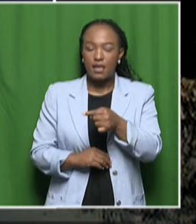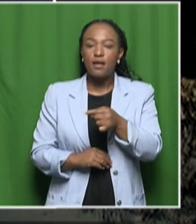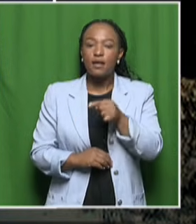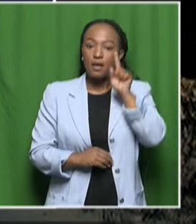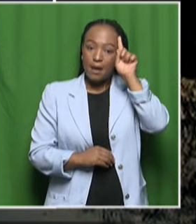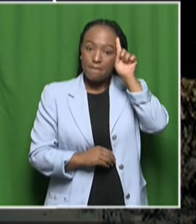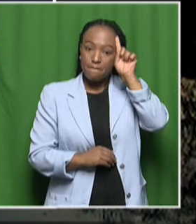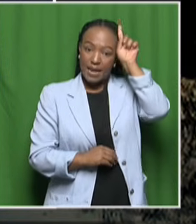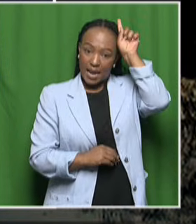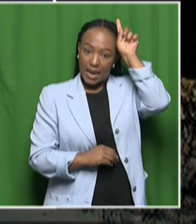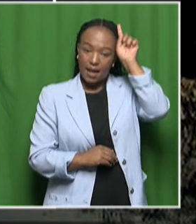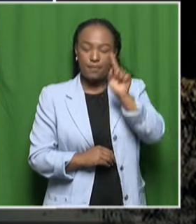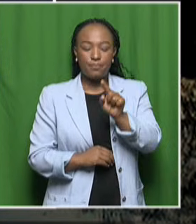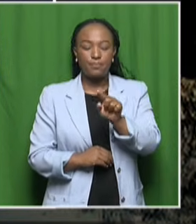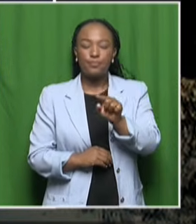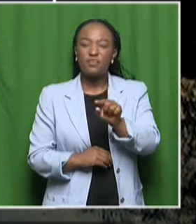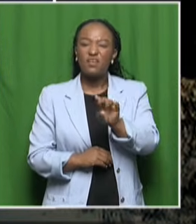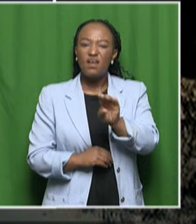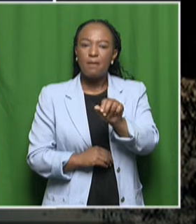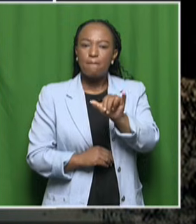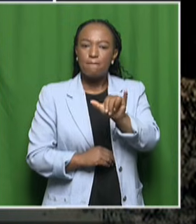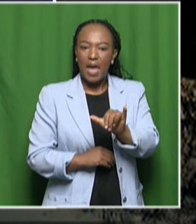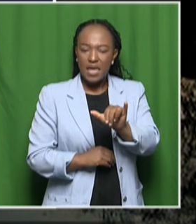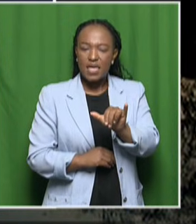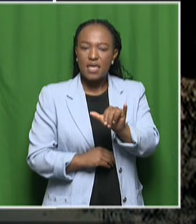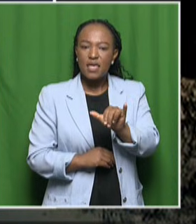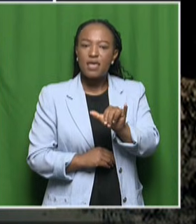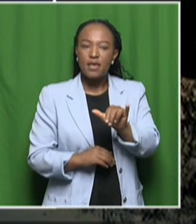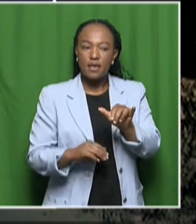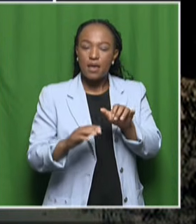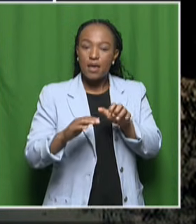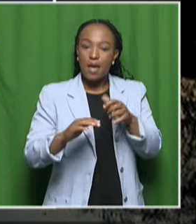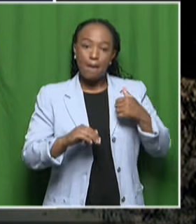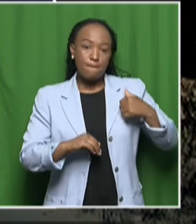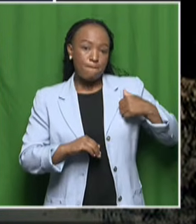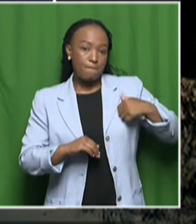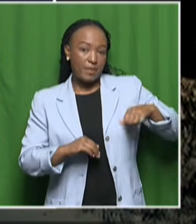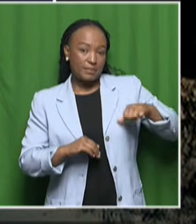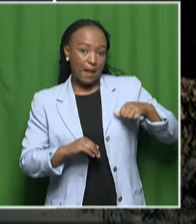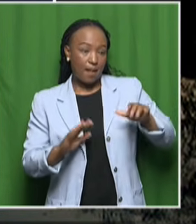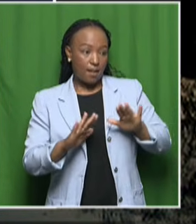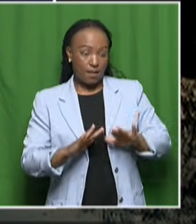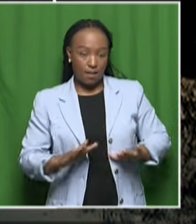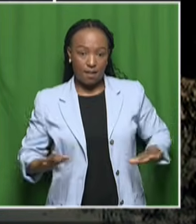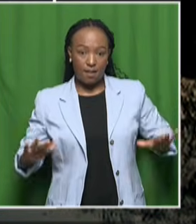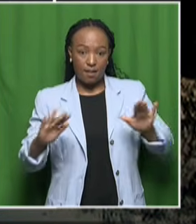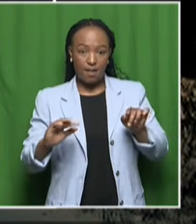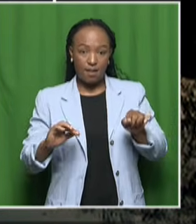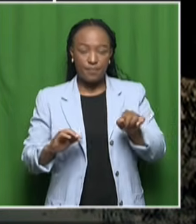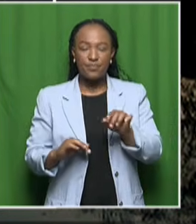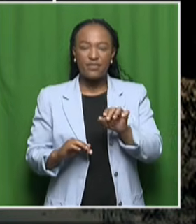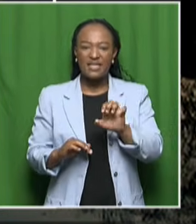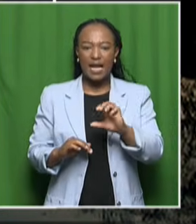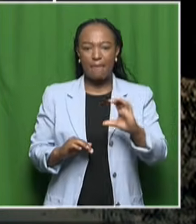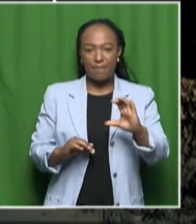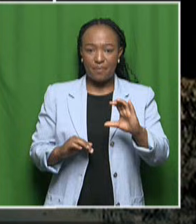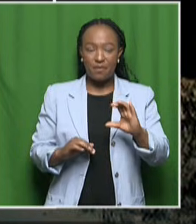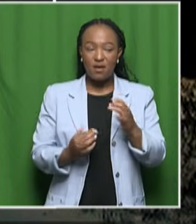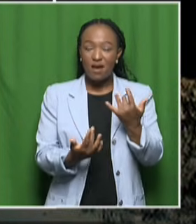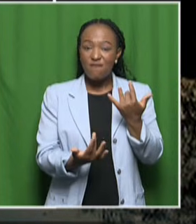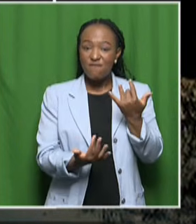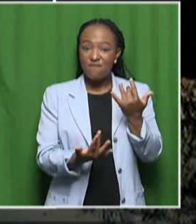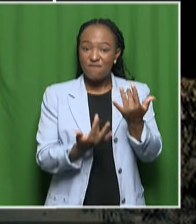Bay metro, and as well as the municipality in these western parts of the Eastern Cape, where these fires have